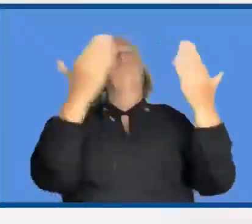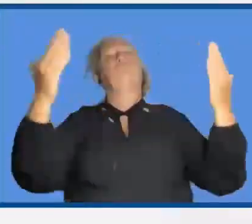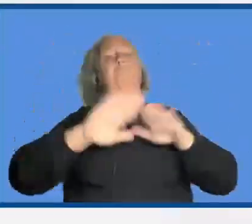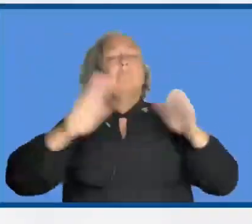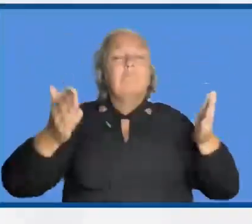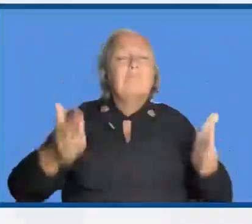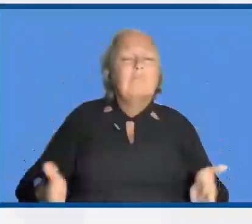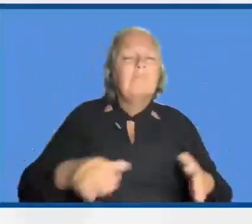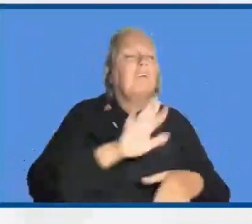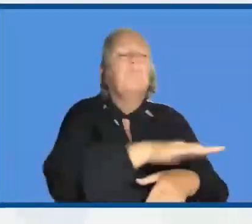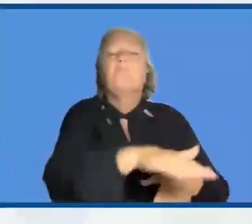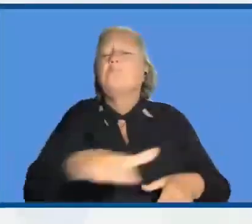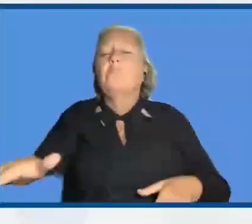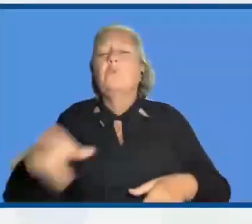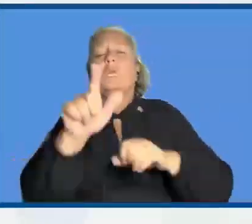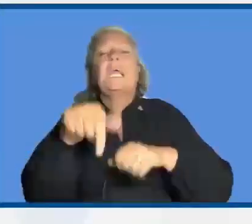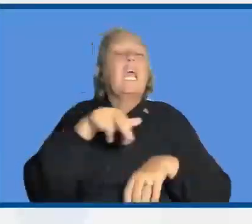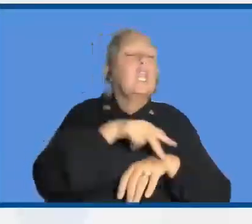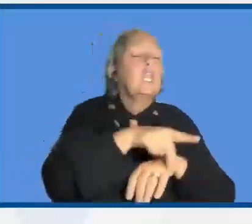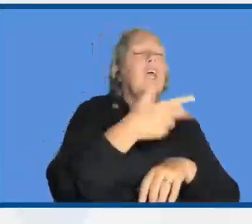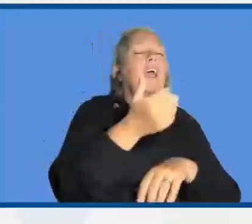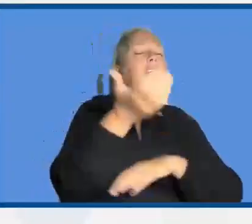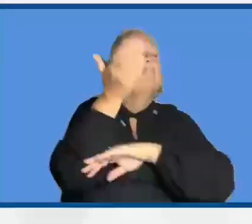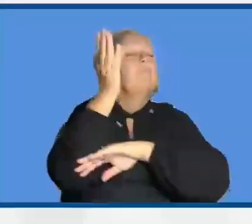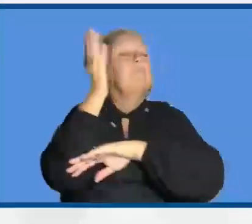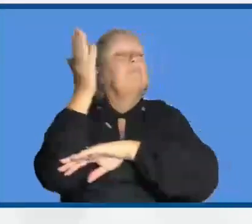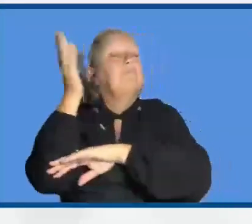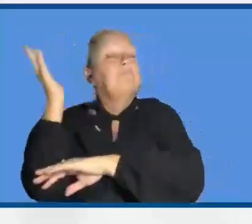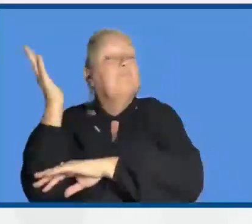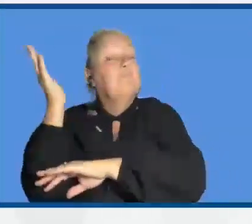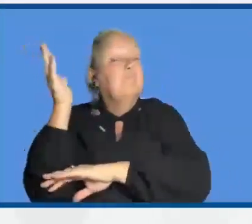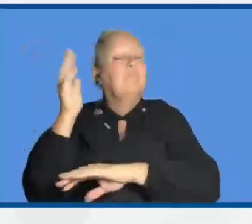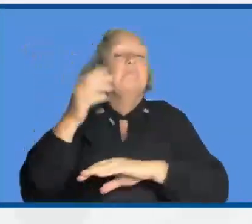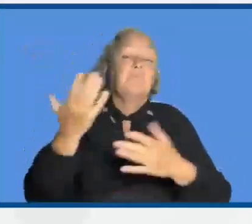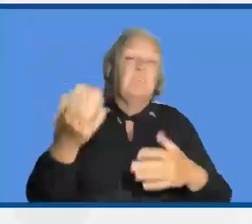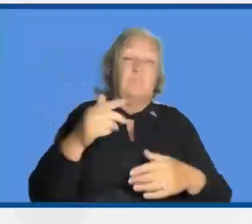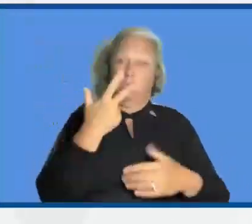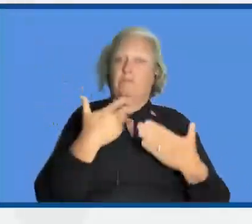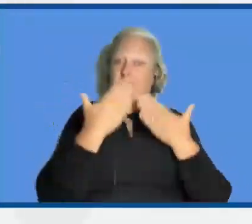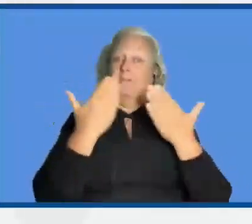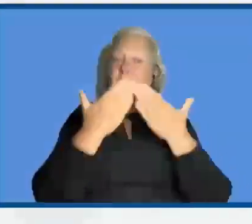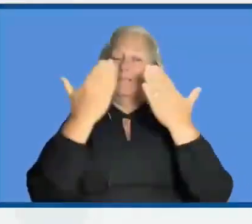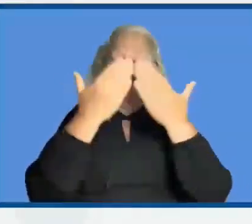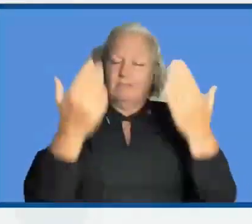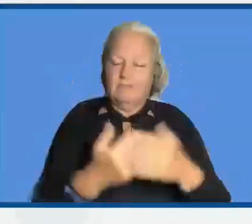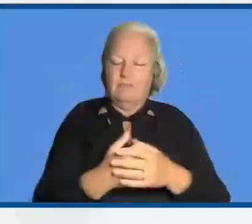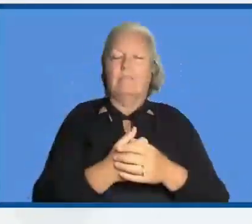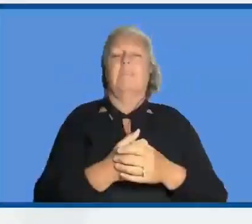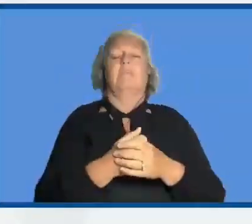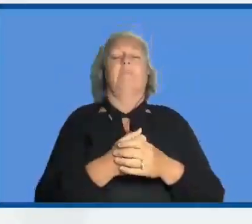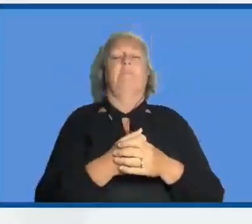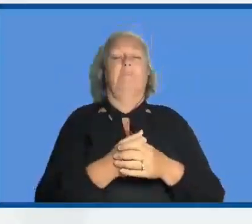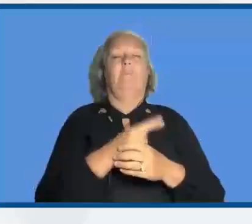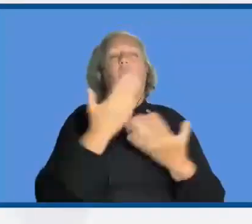presentations that along the 3 days, all the reference will be doing here in the